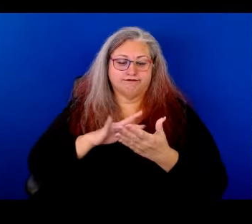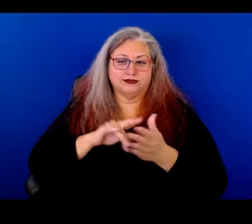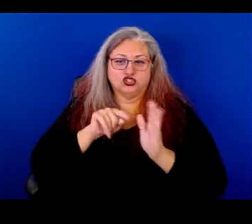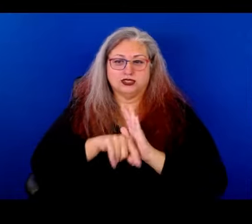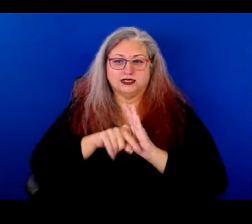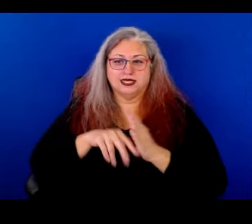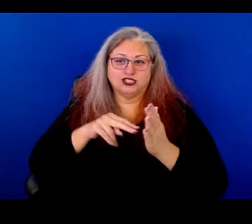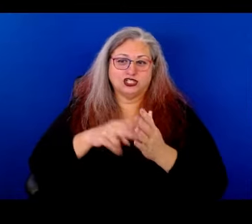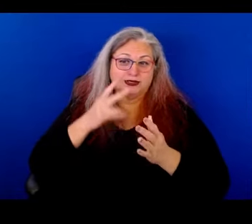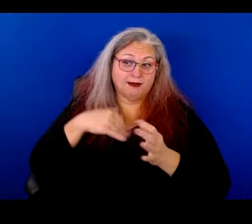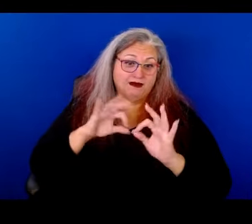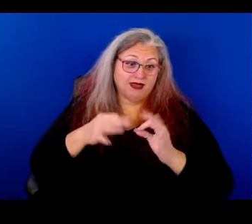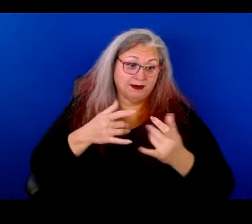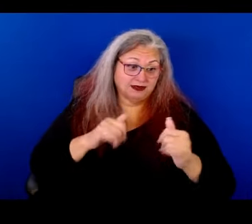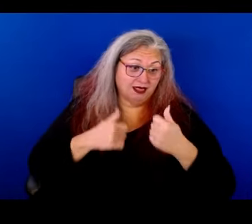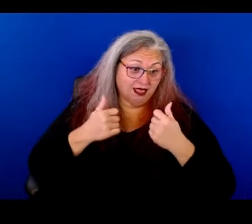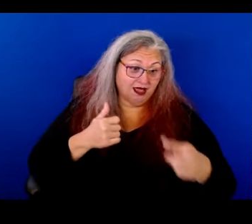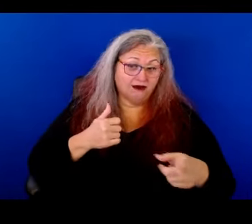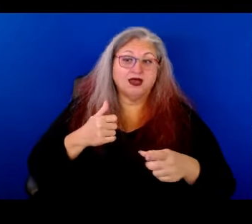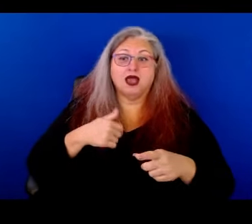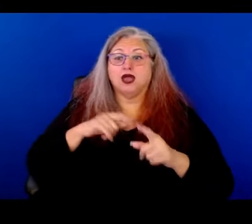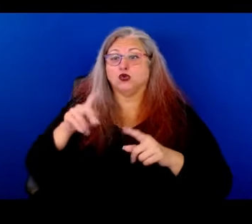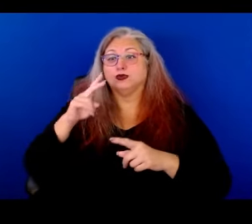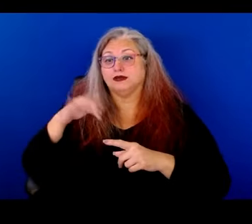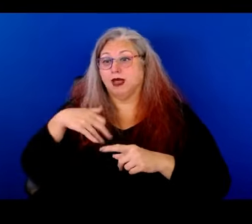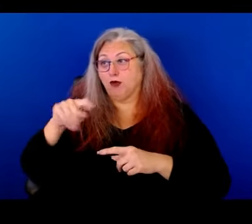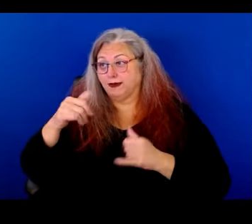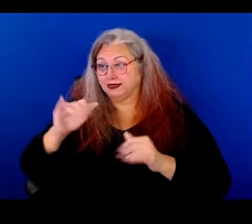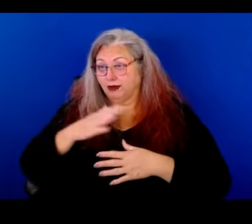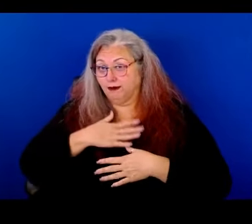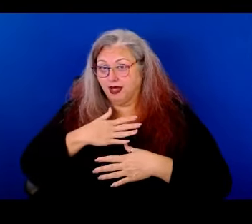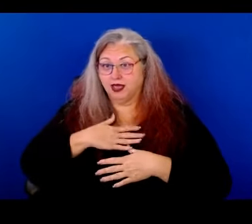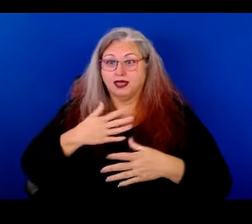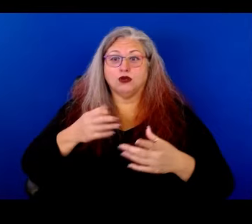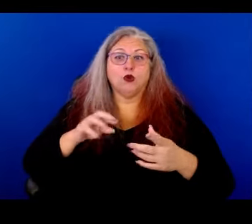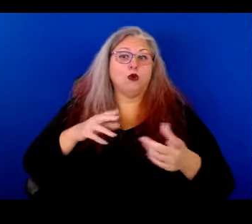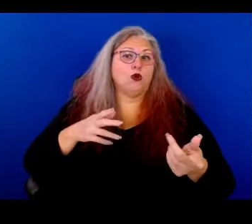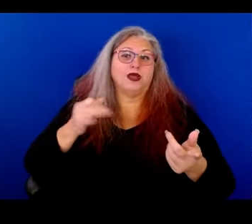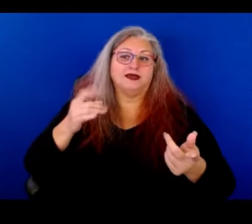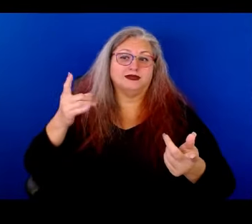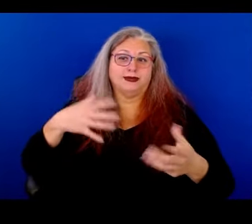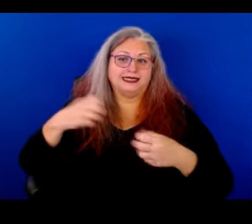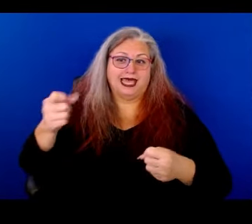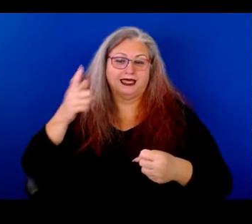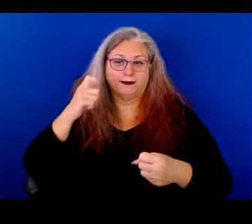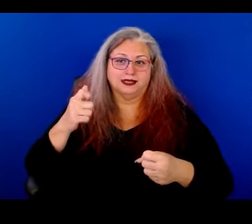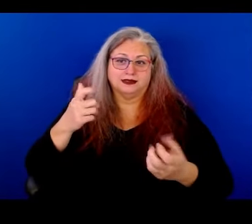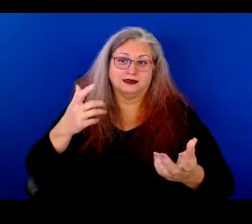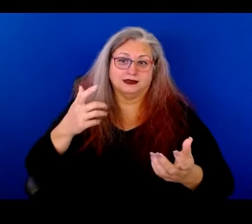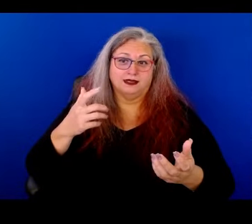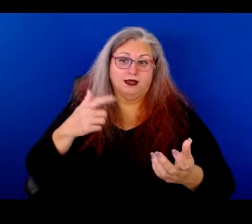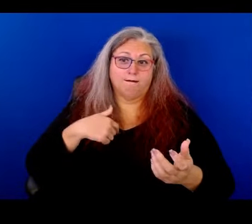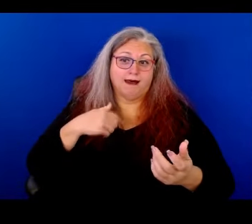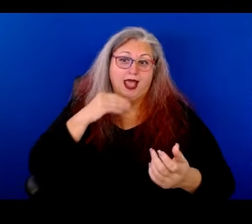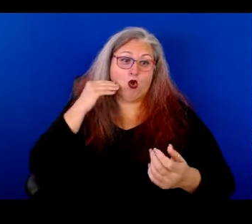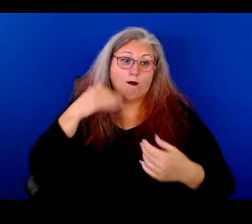and I check to see if my family's alive. I check to see if my apartment is still mine, or if it's been taken, because the only